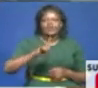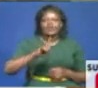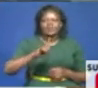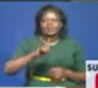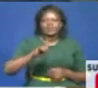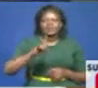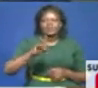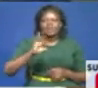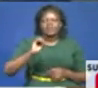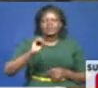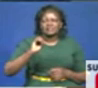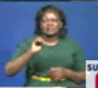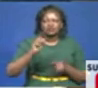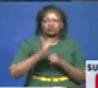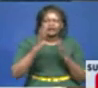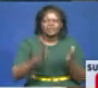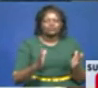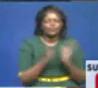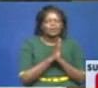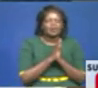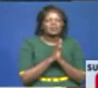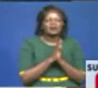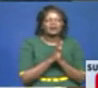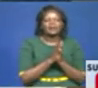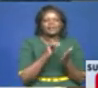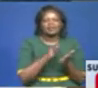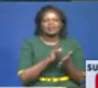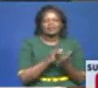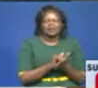130 trainers. We pray for timely